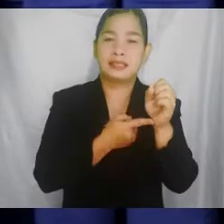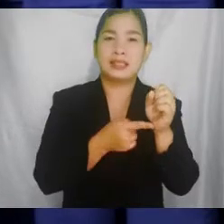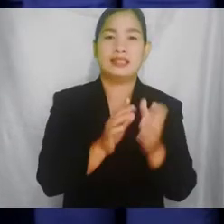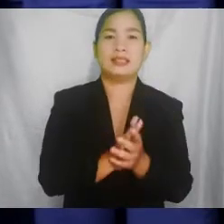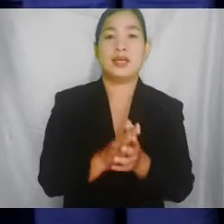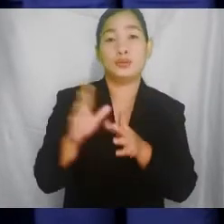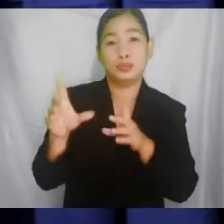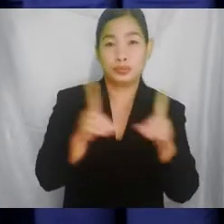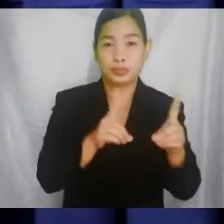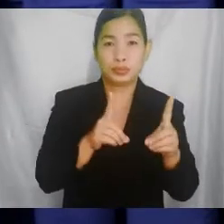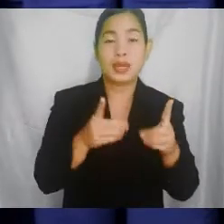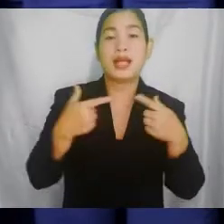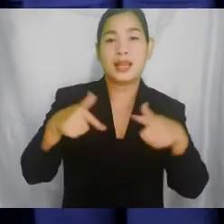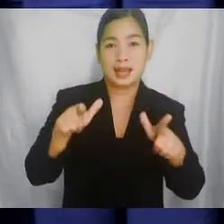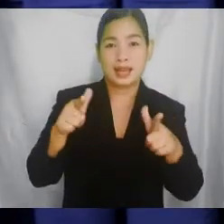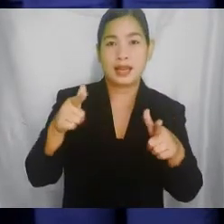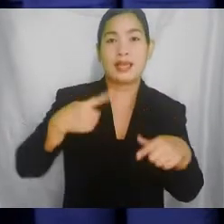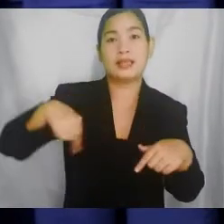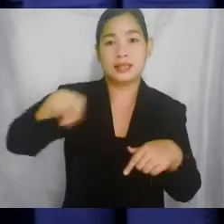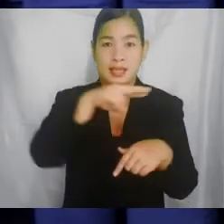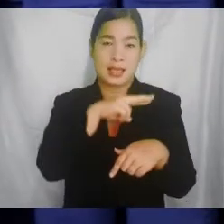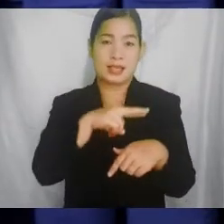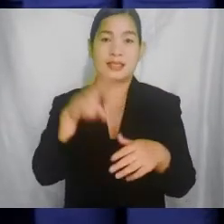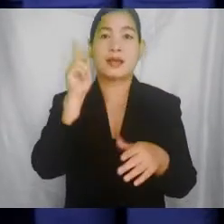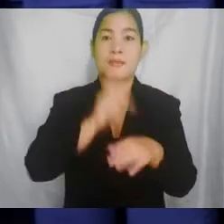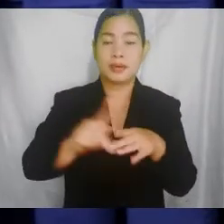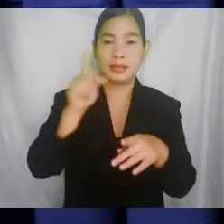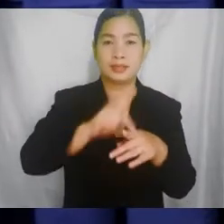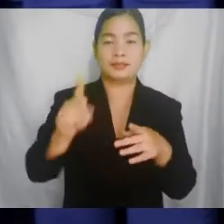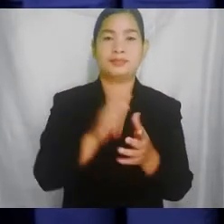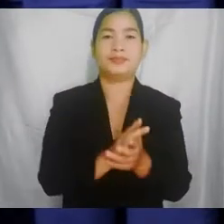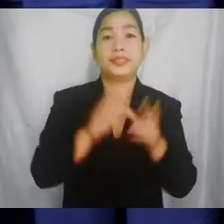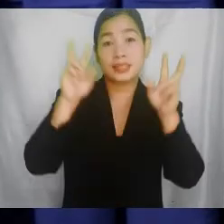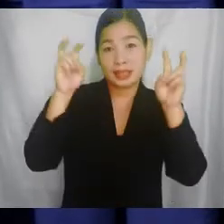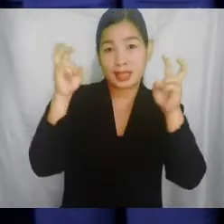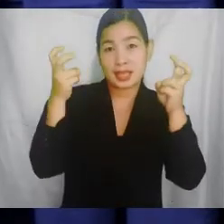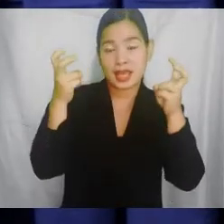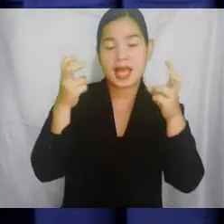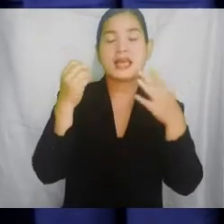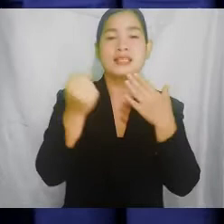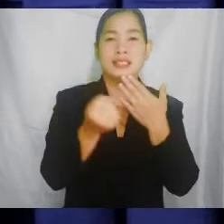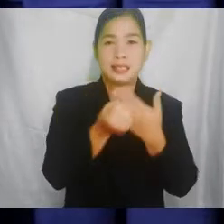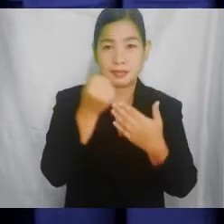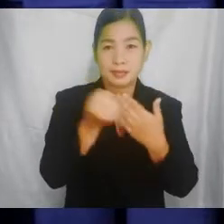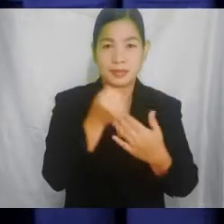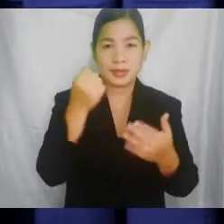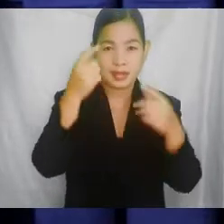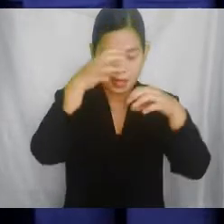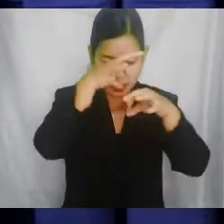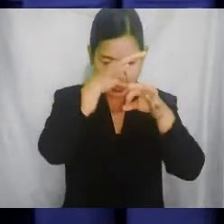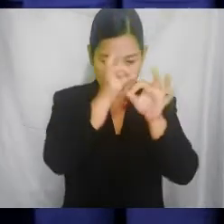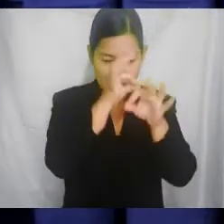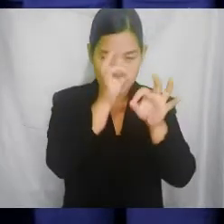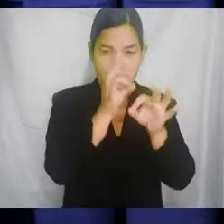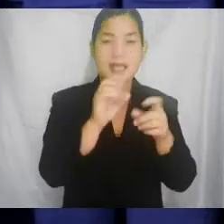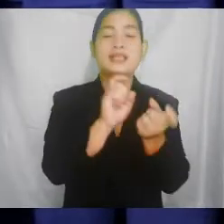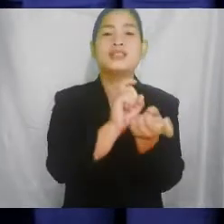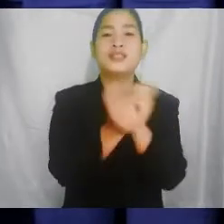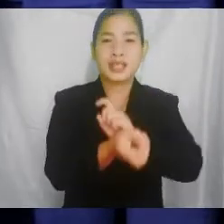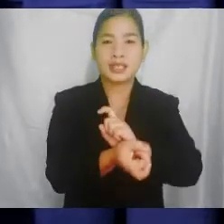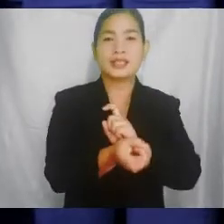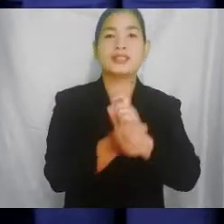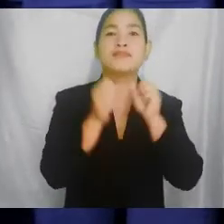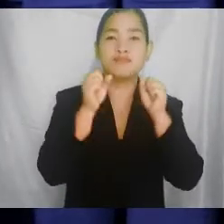number 1 entitled, A Simple Lens Could Change the World, which is found on page 6 of